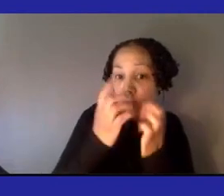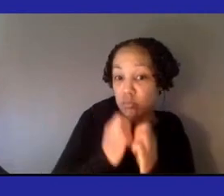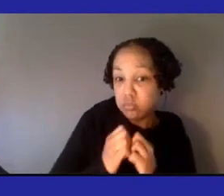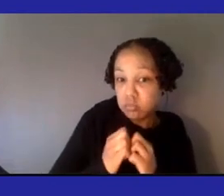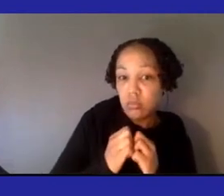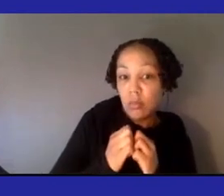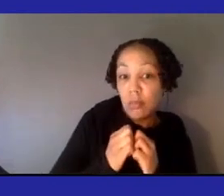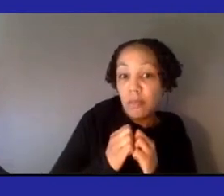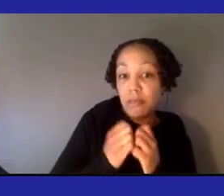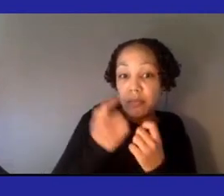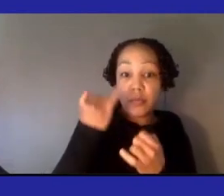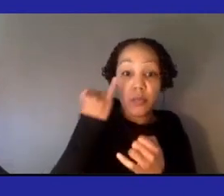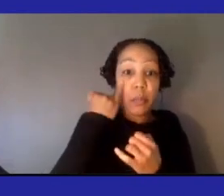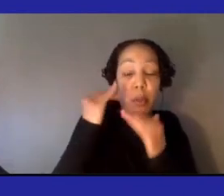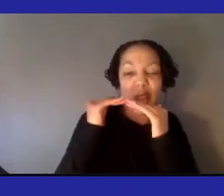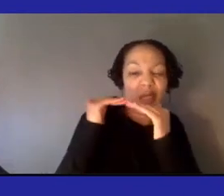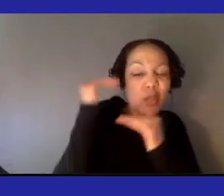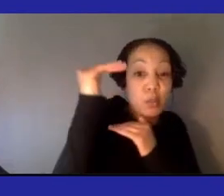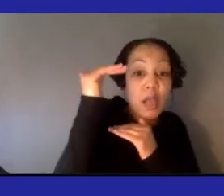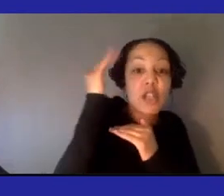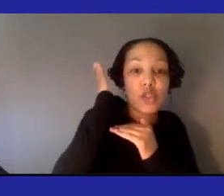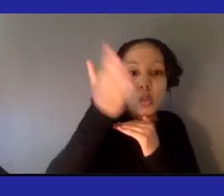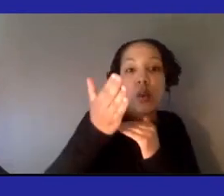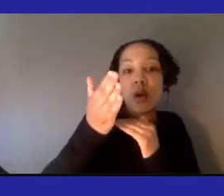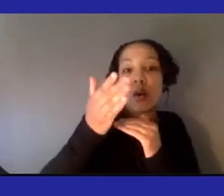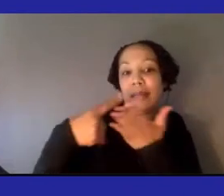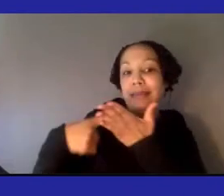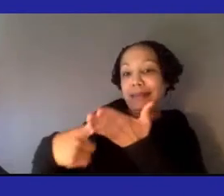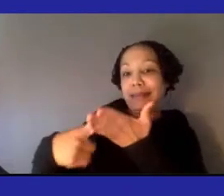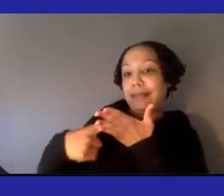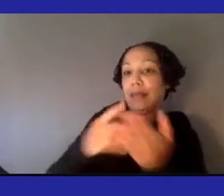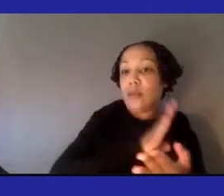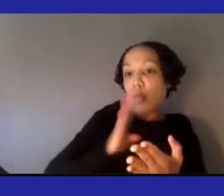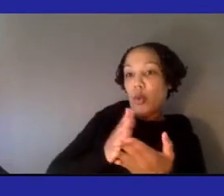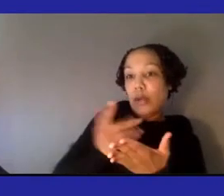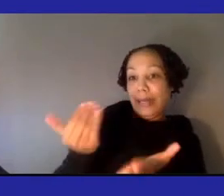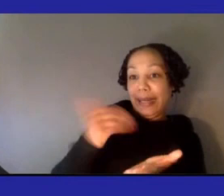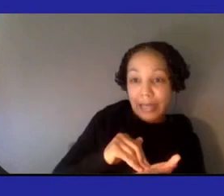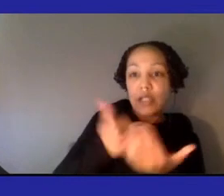approved $30 million, we'll come back to the board for additional approval.